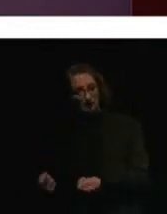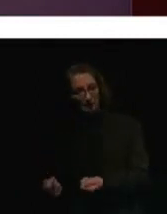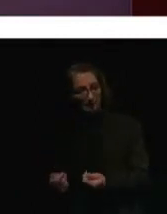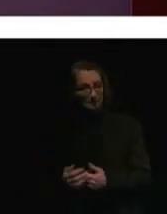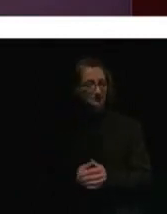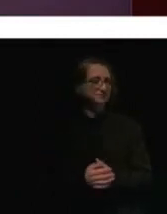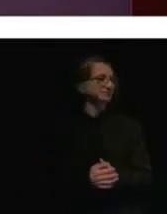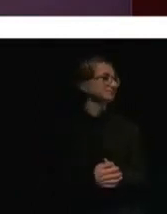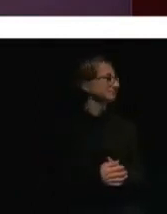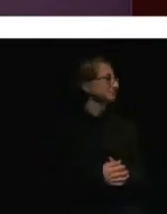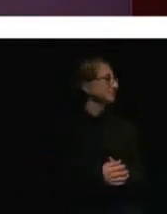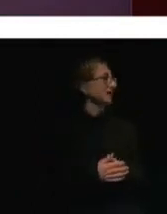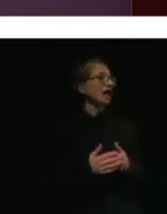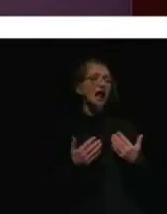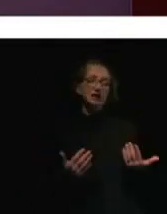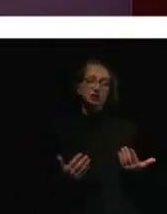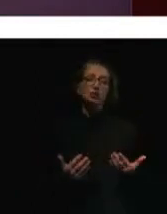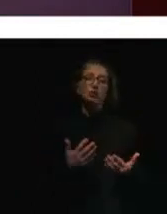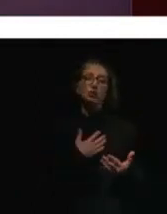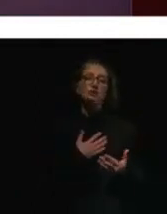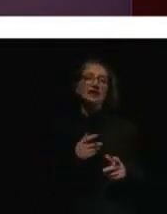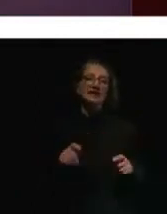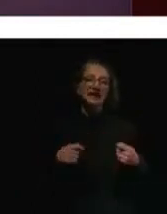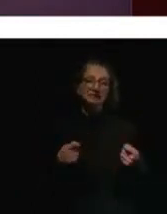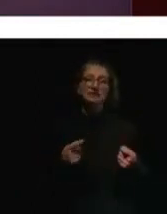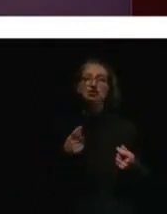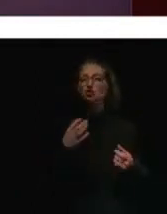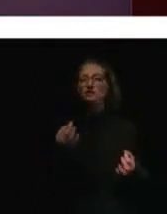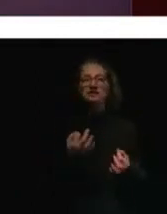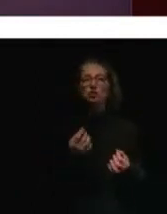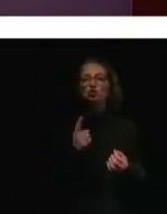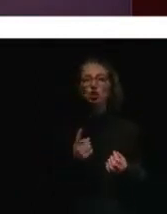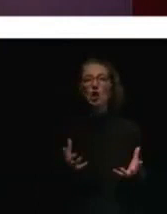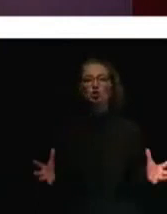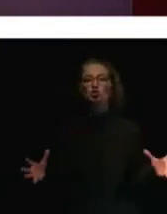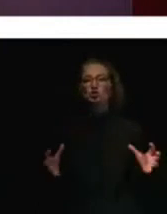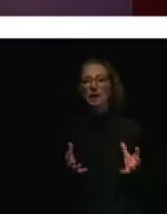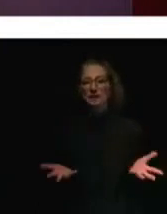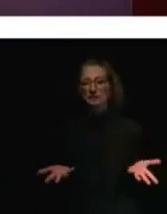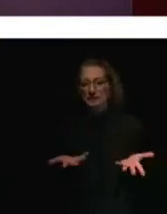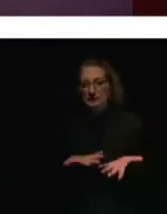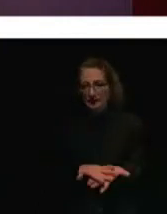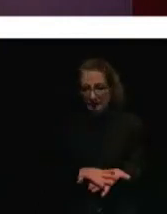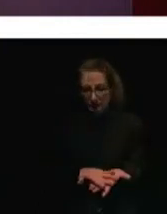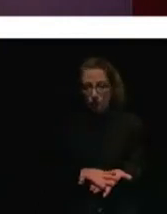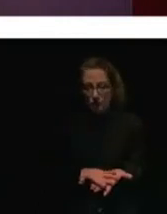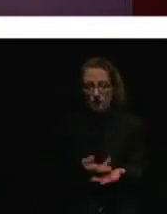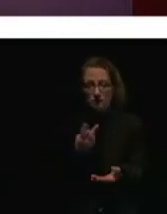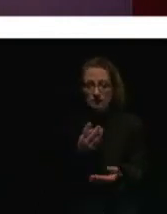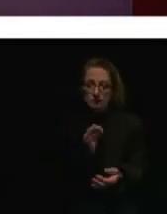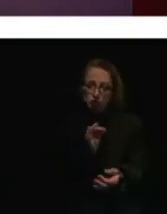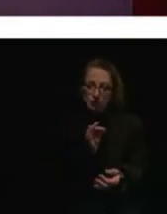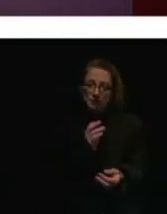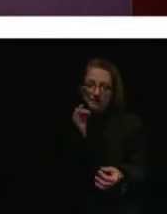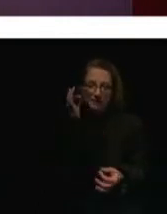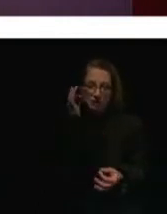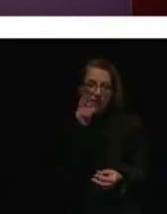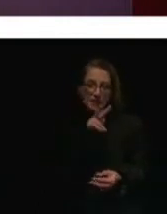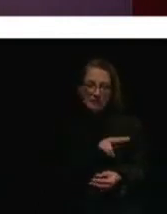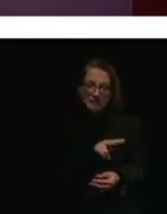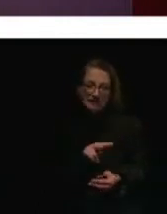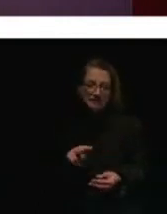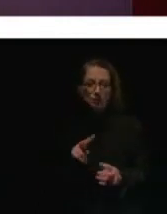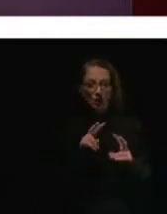about the quantitative version, still waiting for results. There are certain